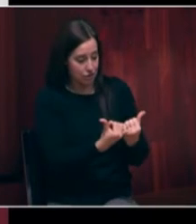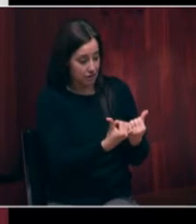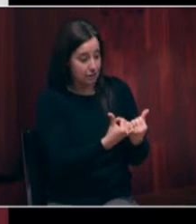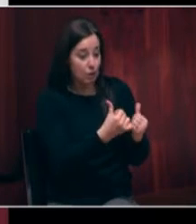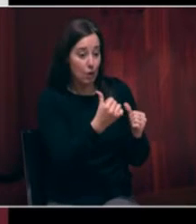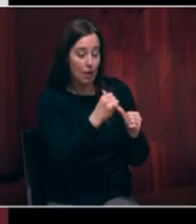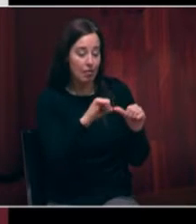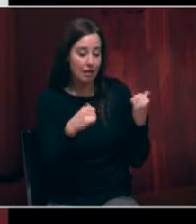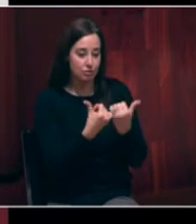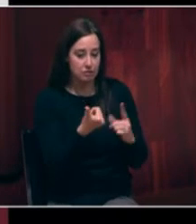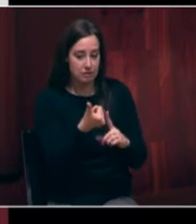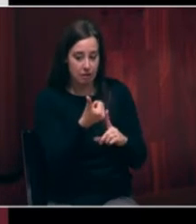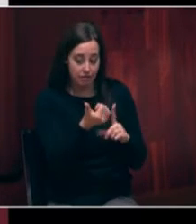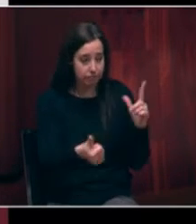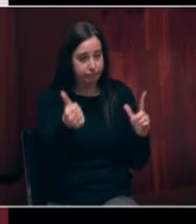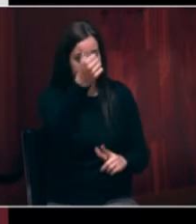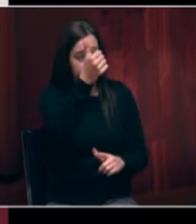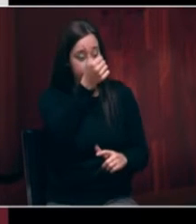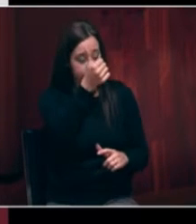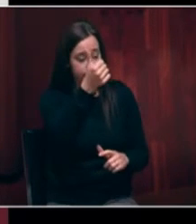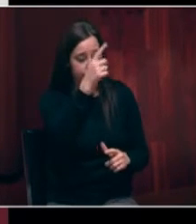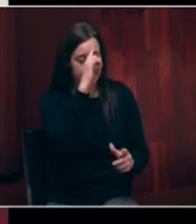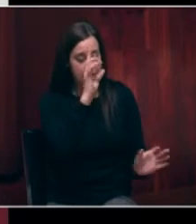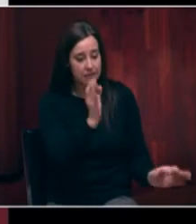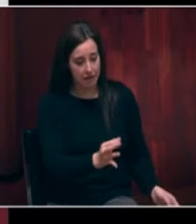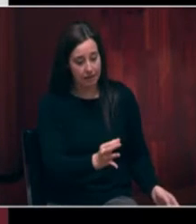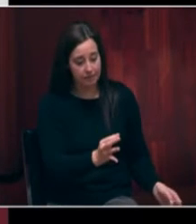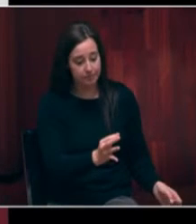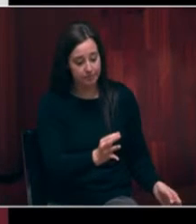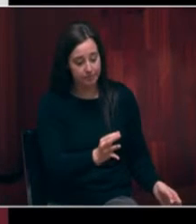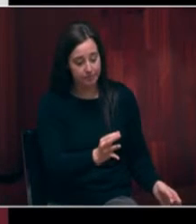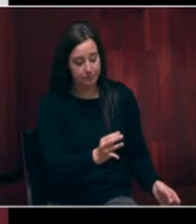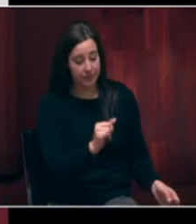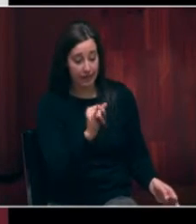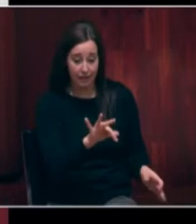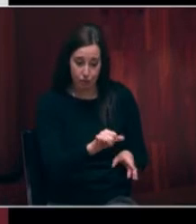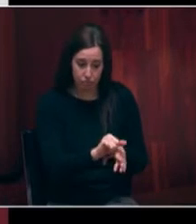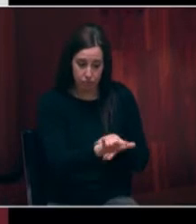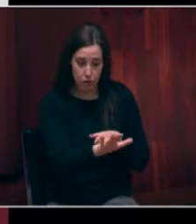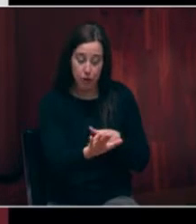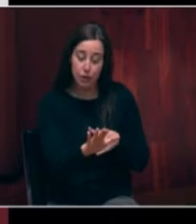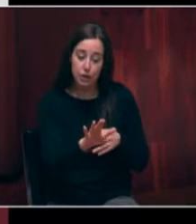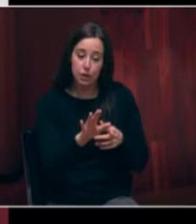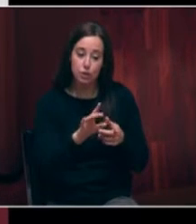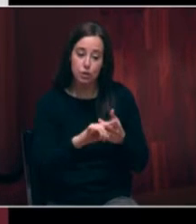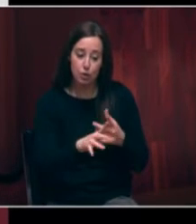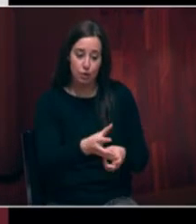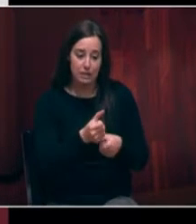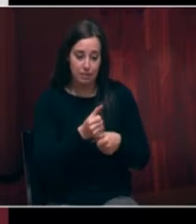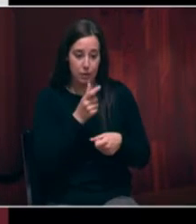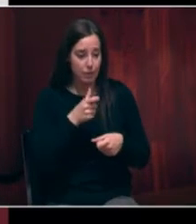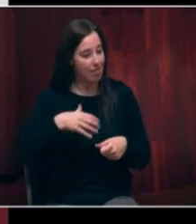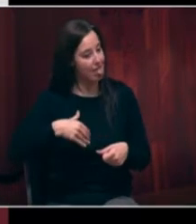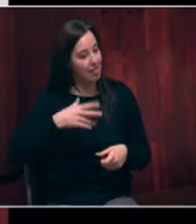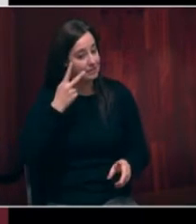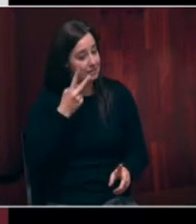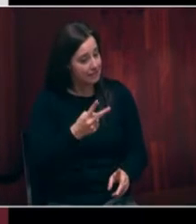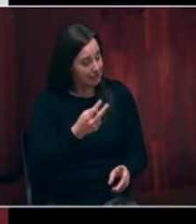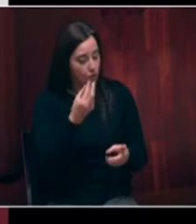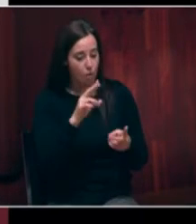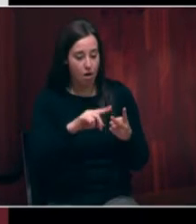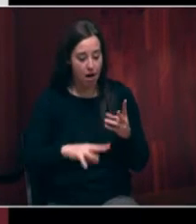hold when you're transmitting it to a recipient who has never seen it before, or if you're reusing it in a new